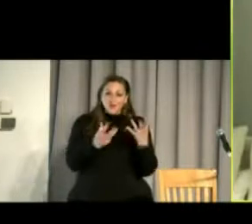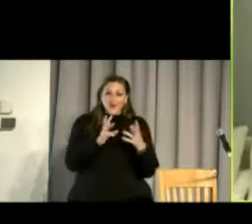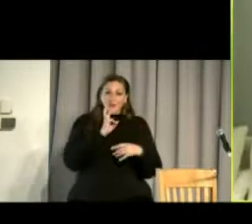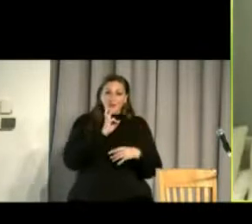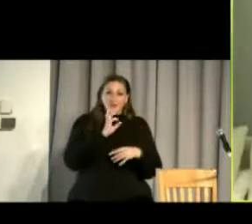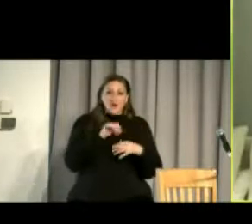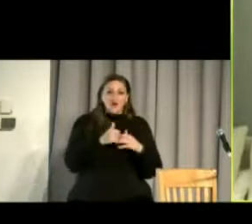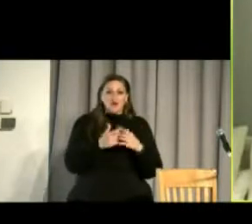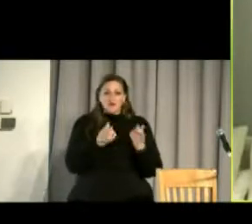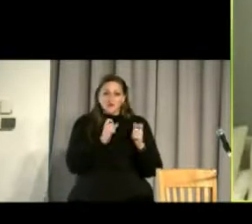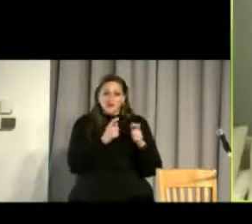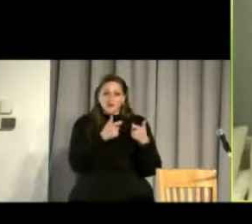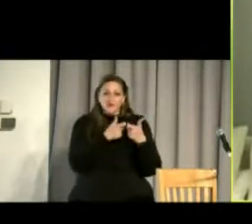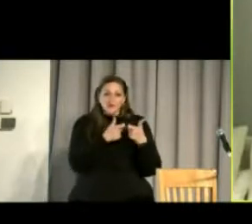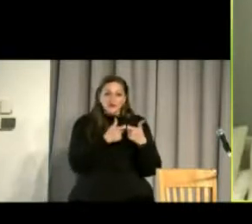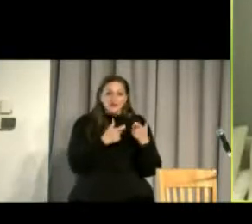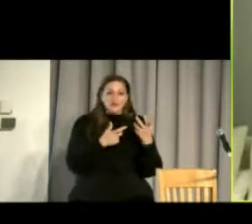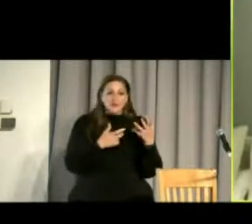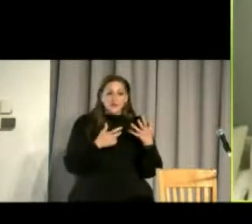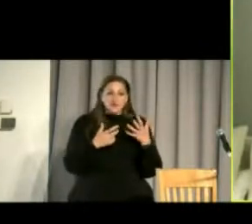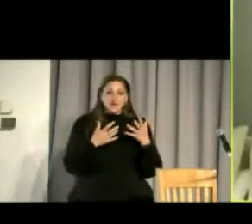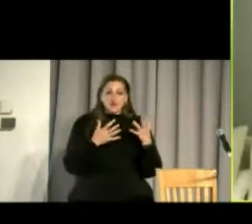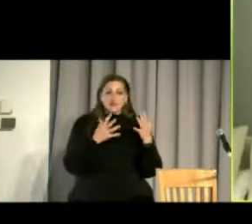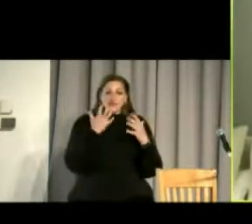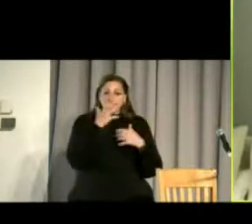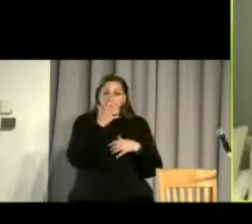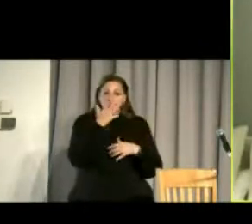generators for heat and electricity to their